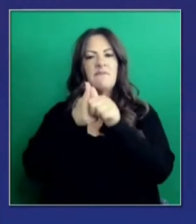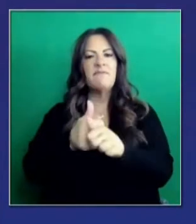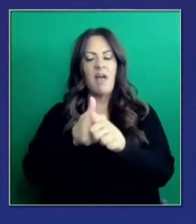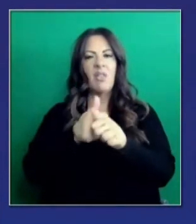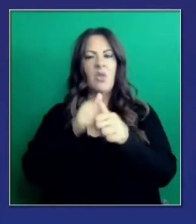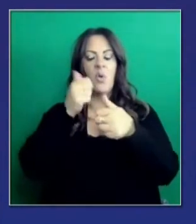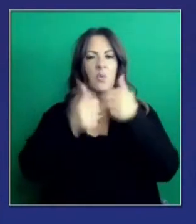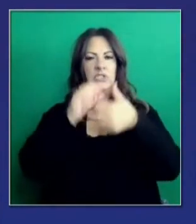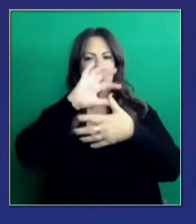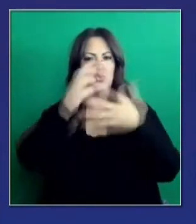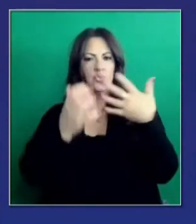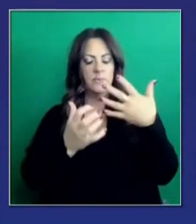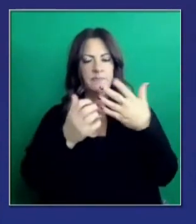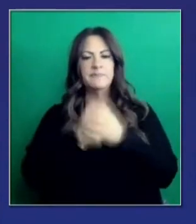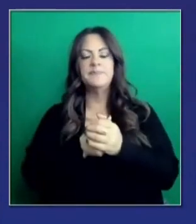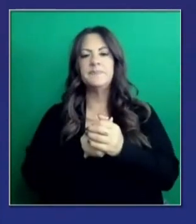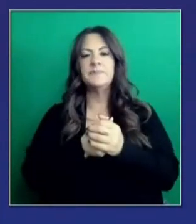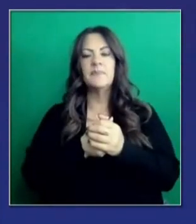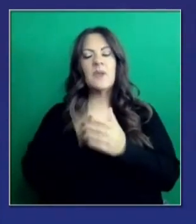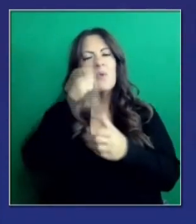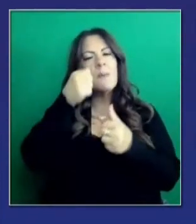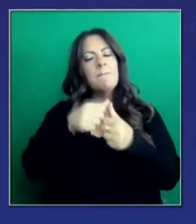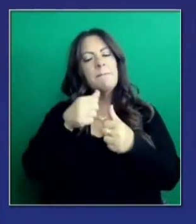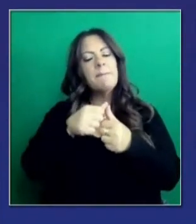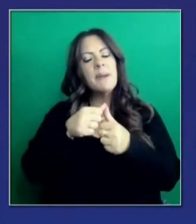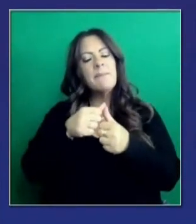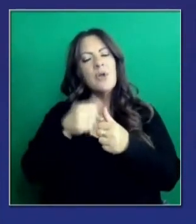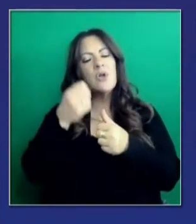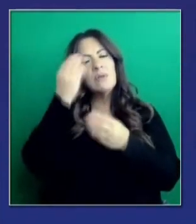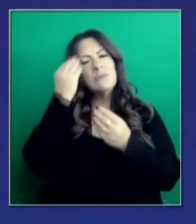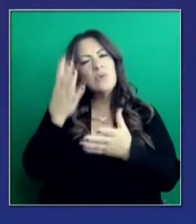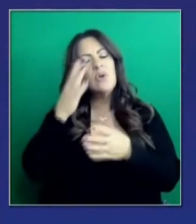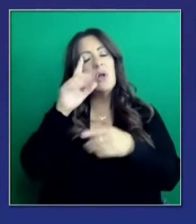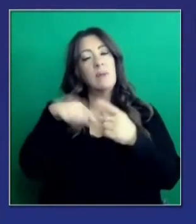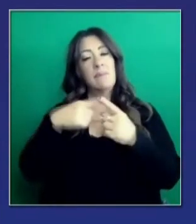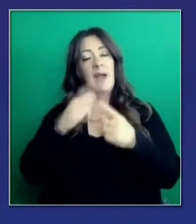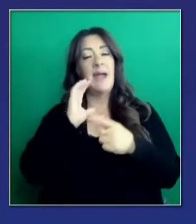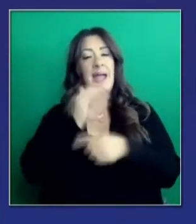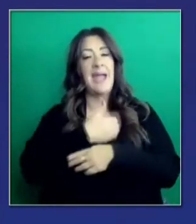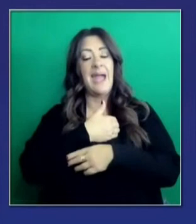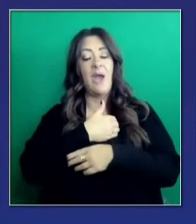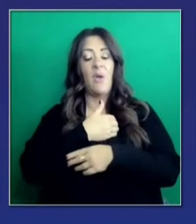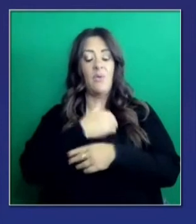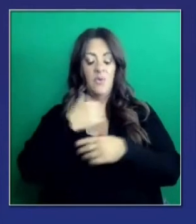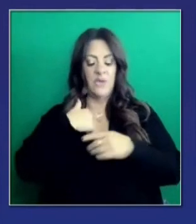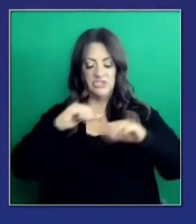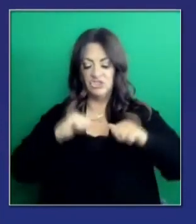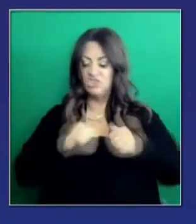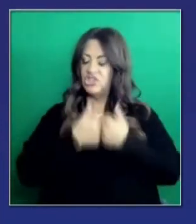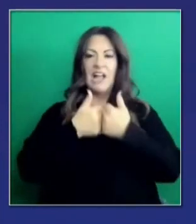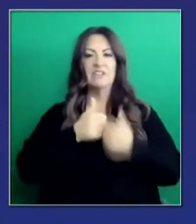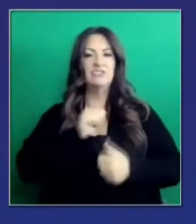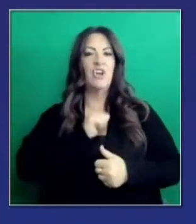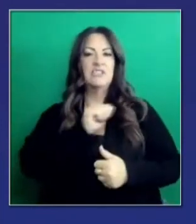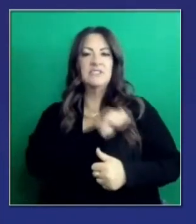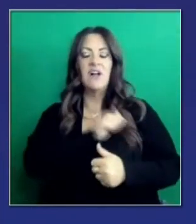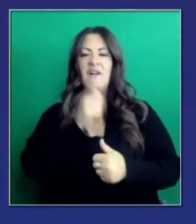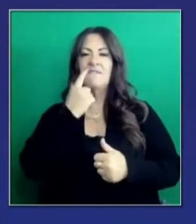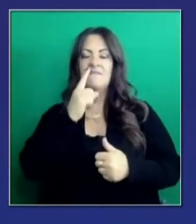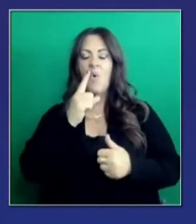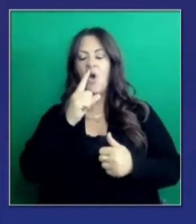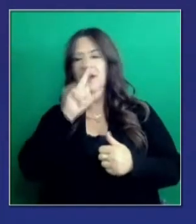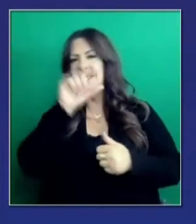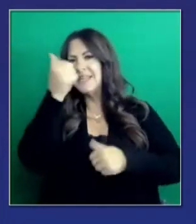may recall a few weeks back we talked about this 10-day challenge. The 10-day challenge was really an opportunity to set a goal that at